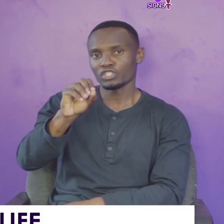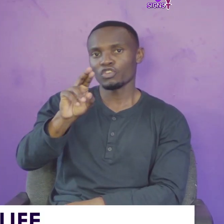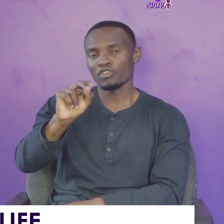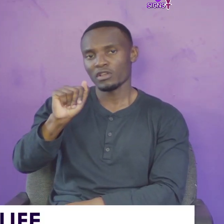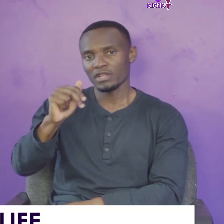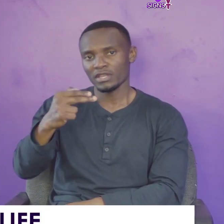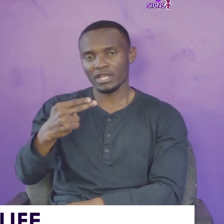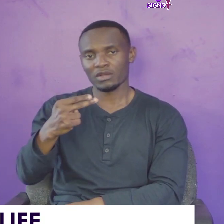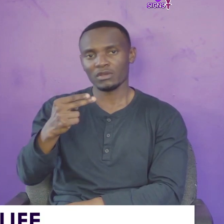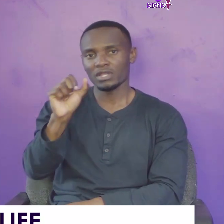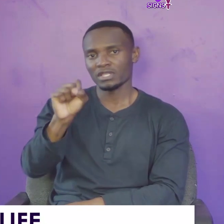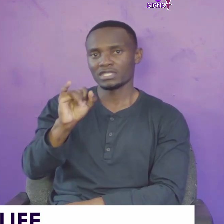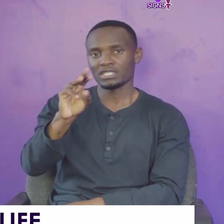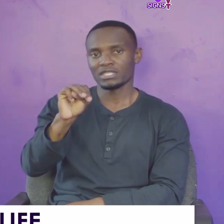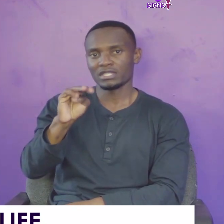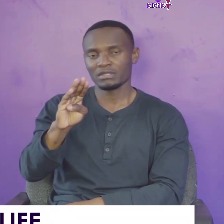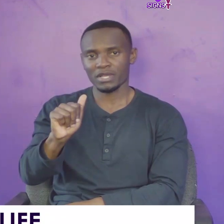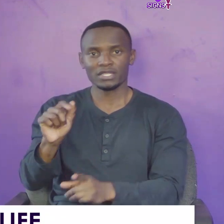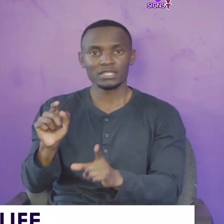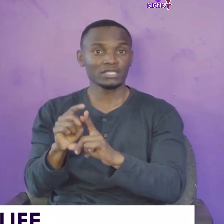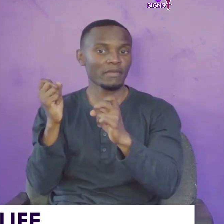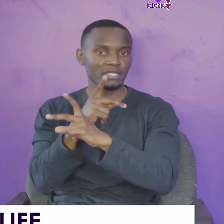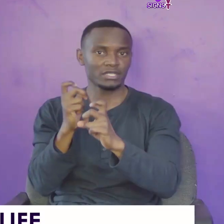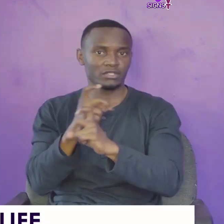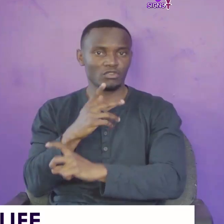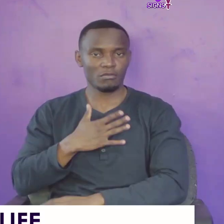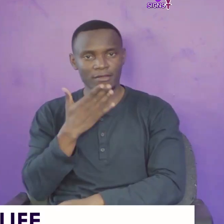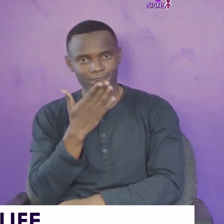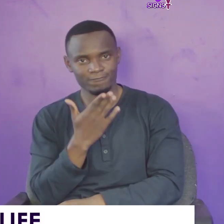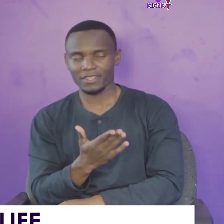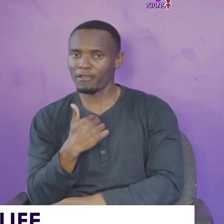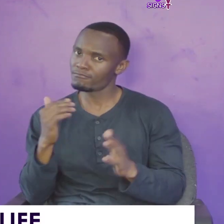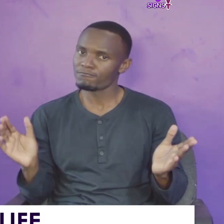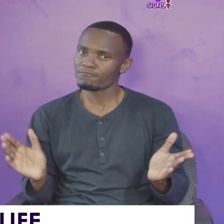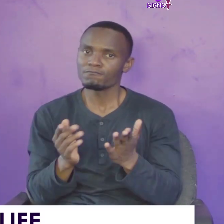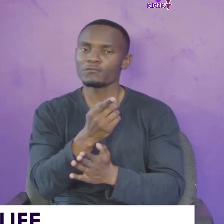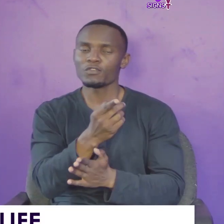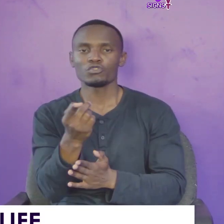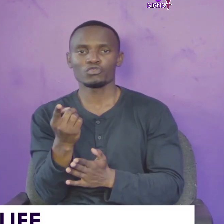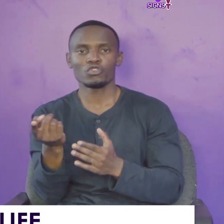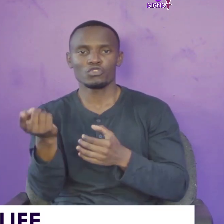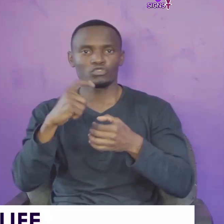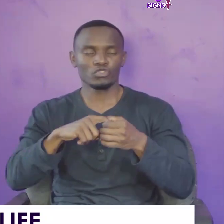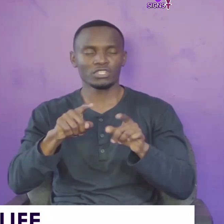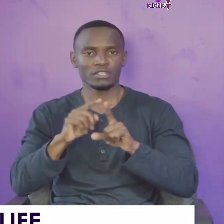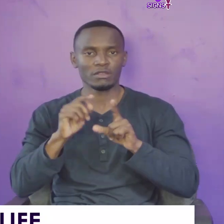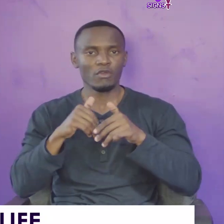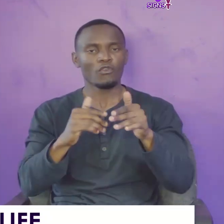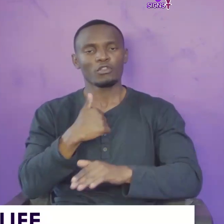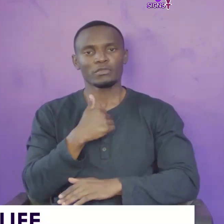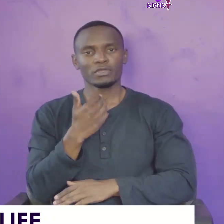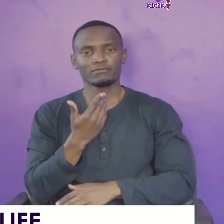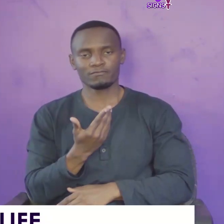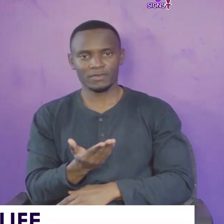Simba. Get to my TikTok, by the way. I encourage you to get to my TikTok and follow me there. Lucy, yes. I've